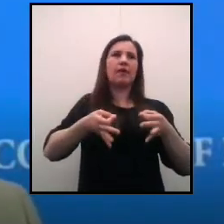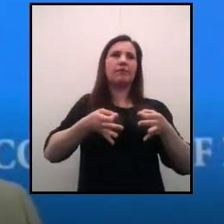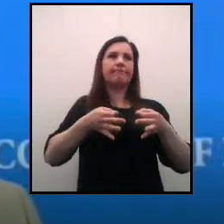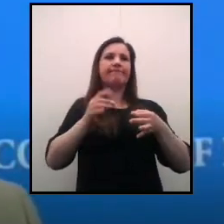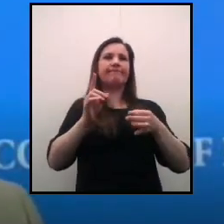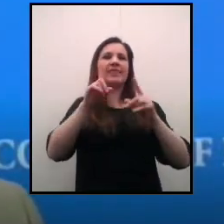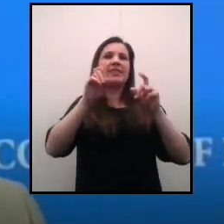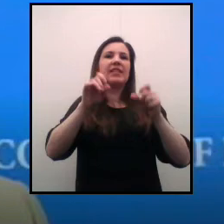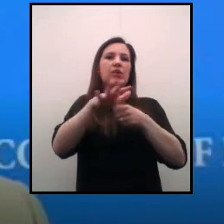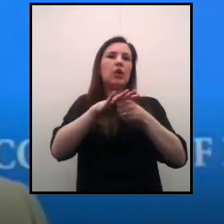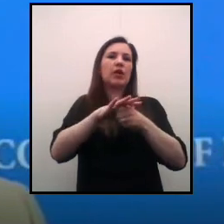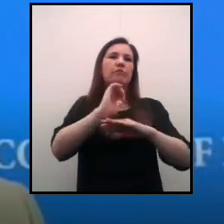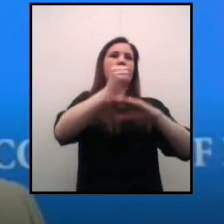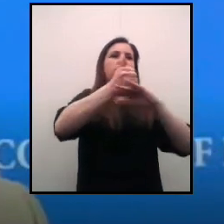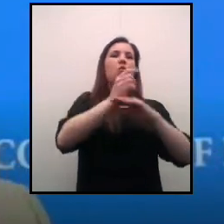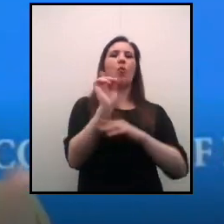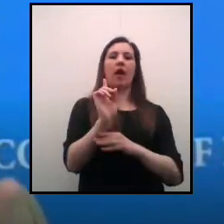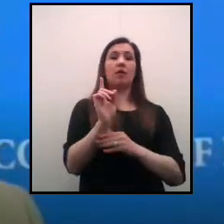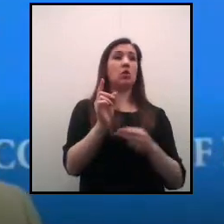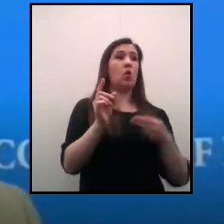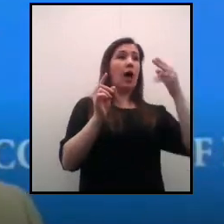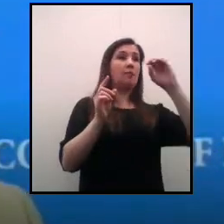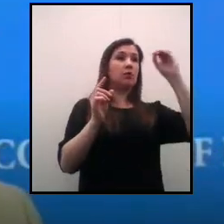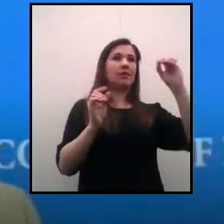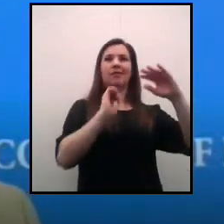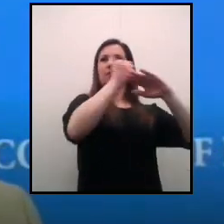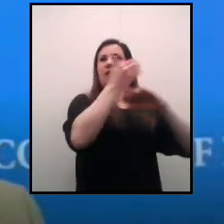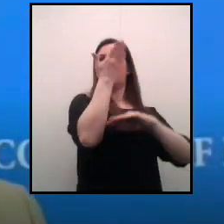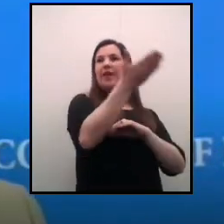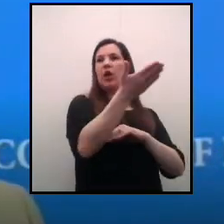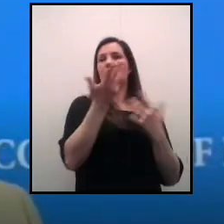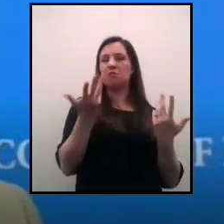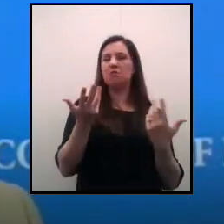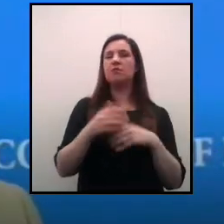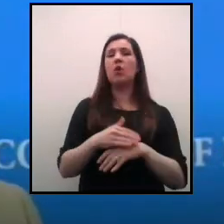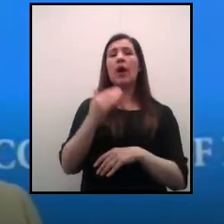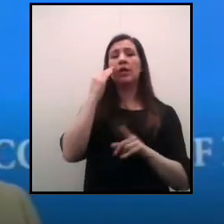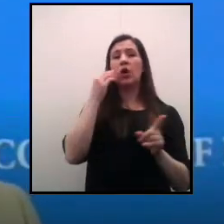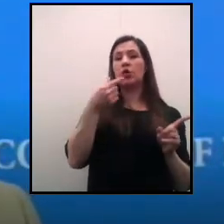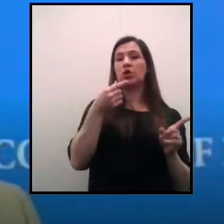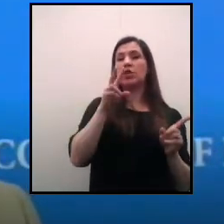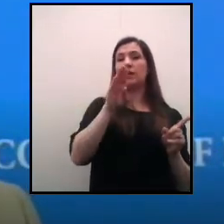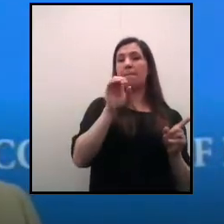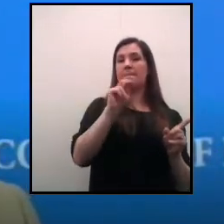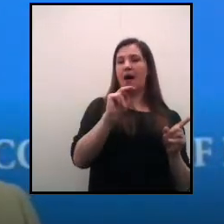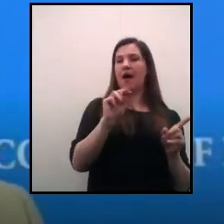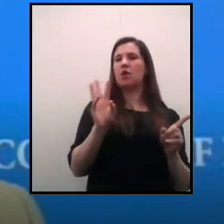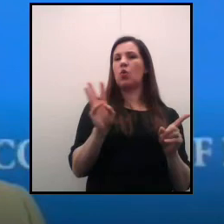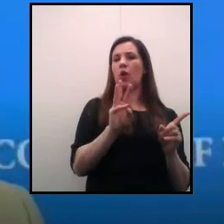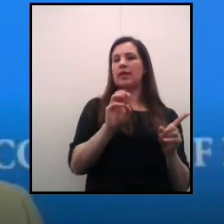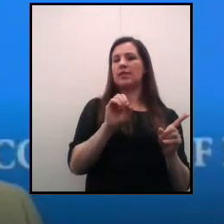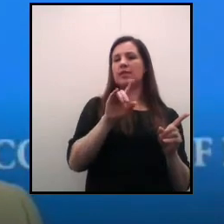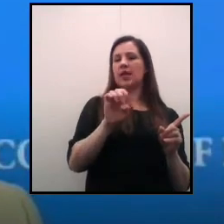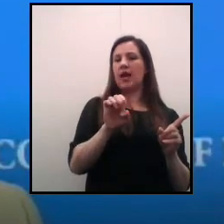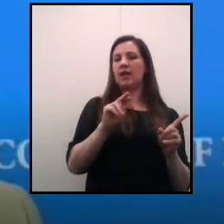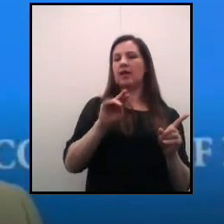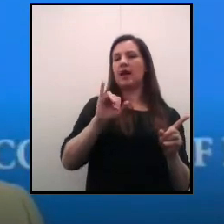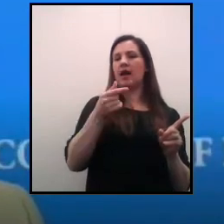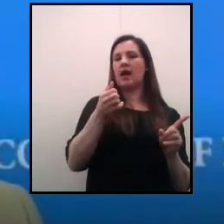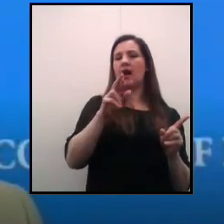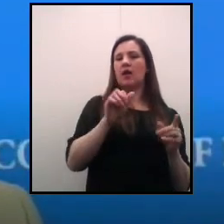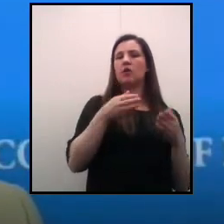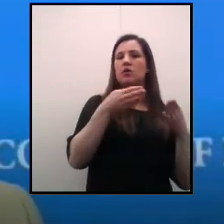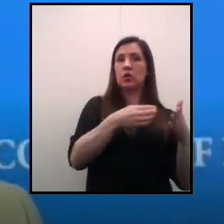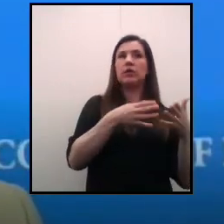testing site should go. And as I note, that we do know that GBON, which is based on the west side of Niagara Street, has done some testing